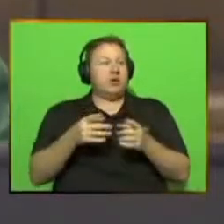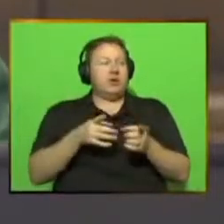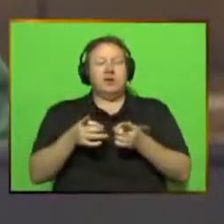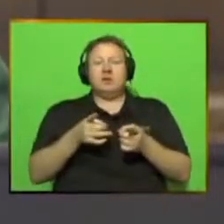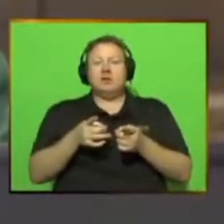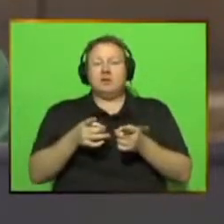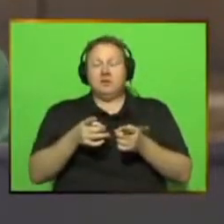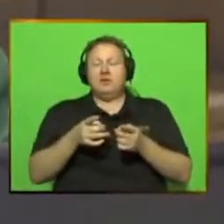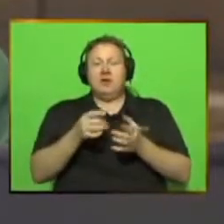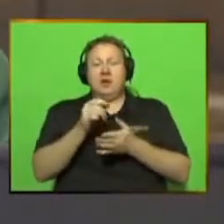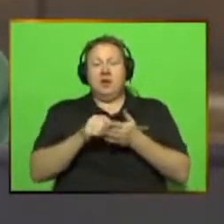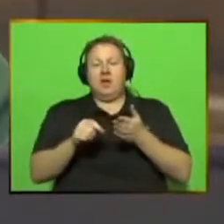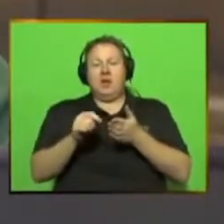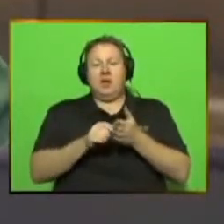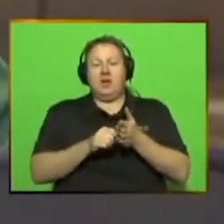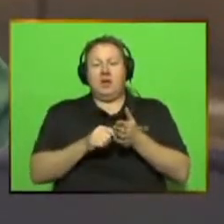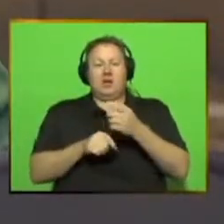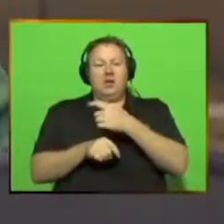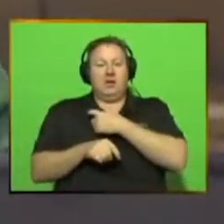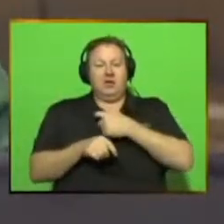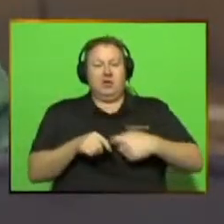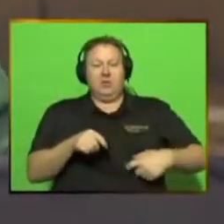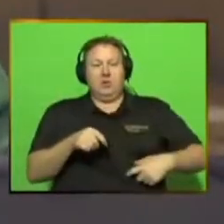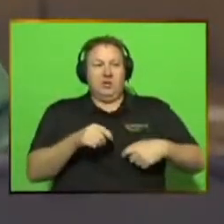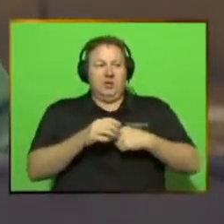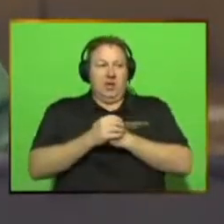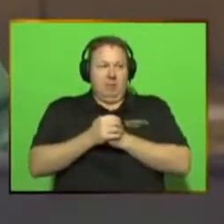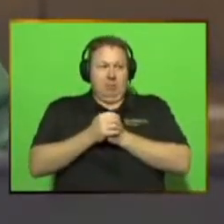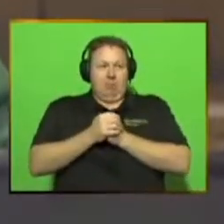the election of president.